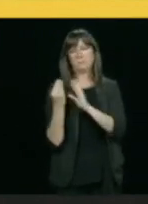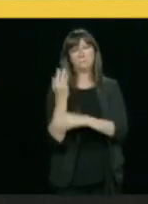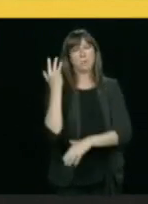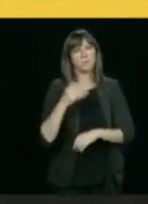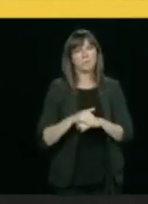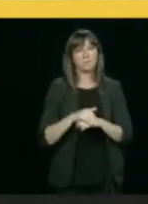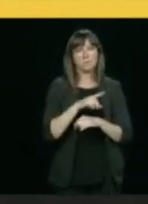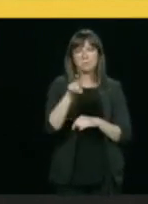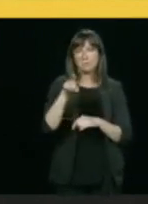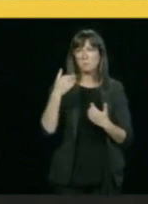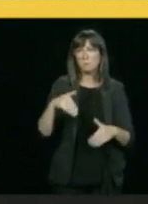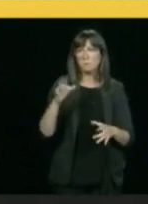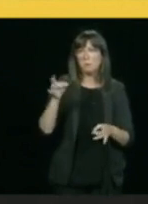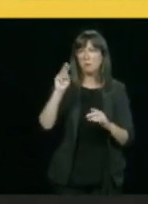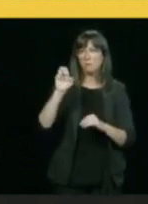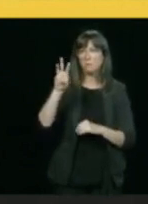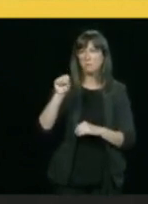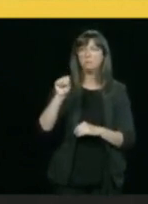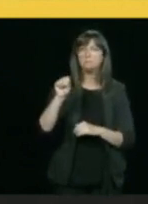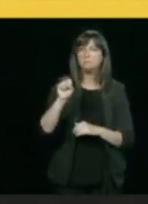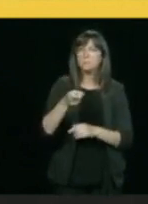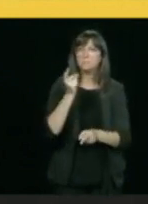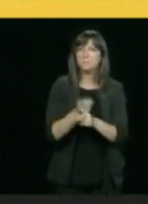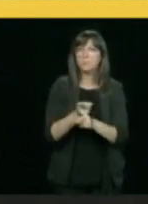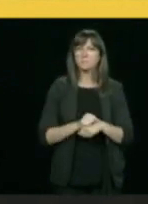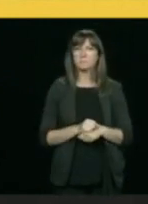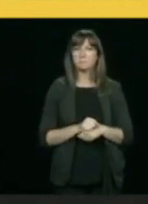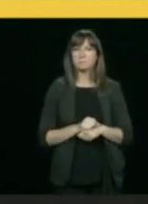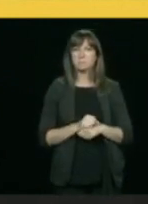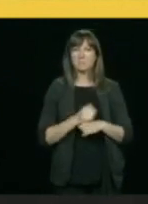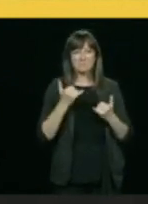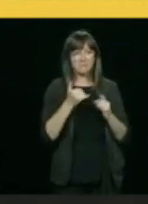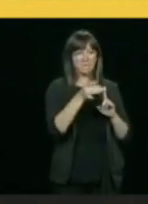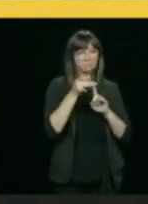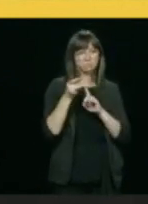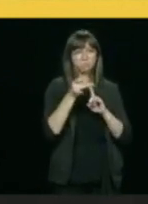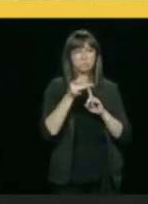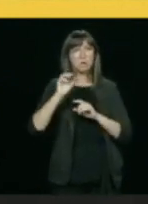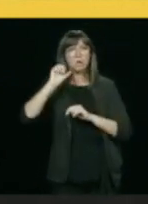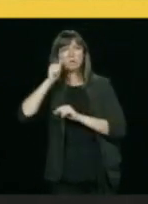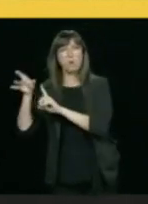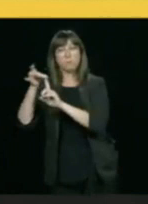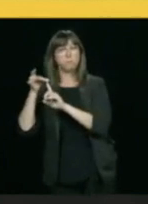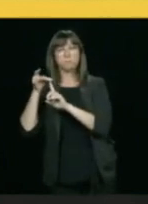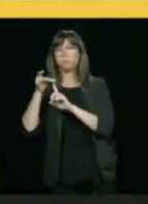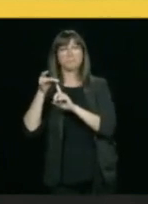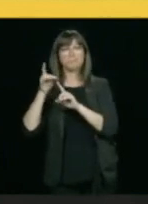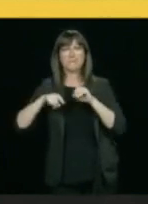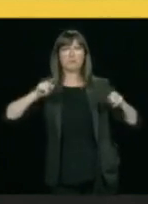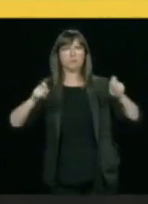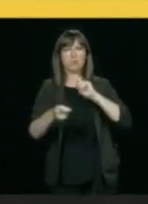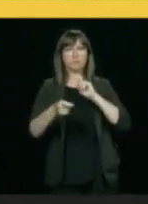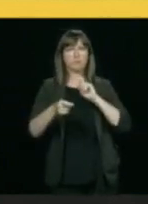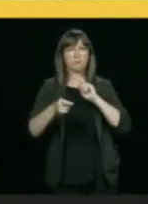any of us wanted to hear. And we can't change today's numbers or even tomorrow's. Those were already decided by what we did